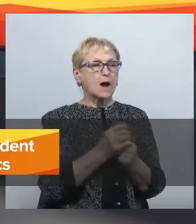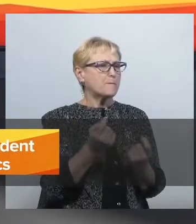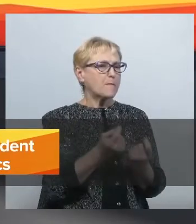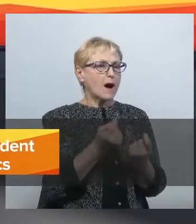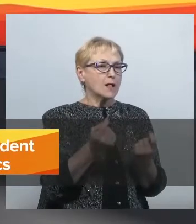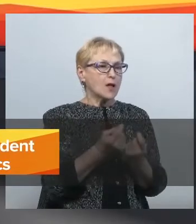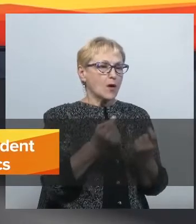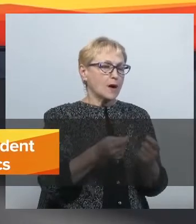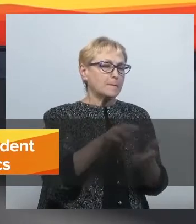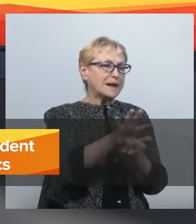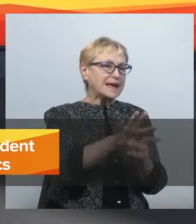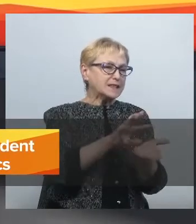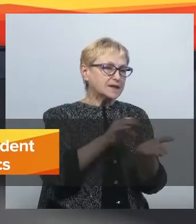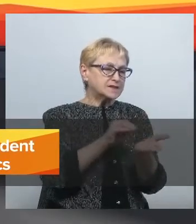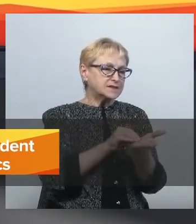case is